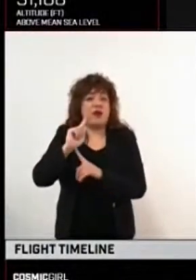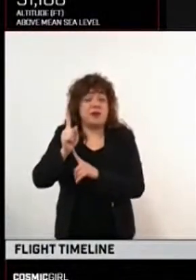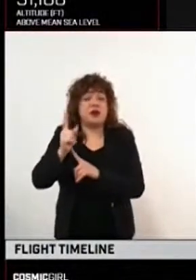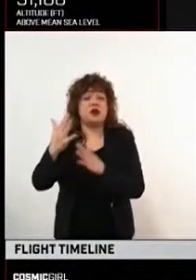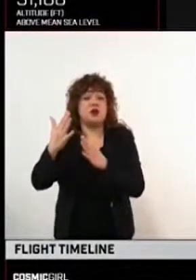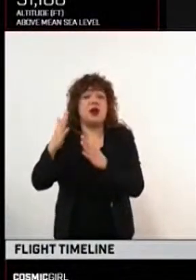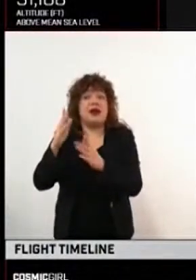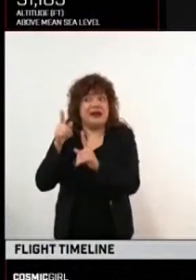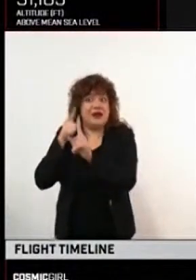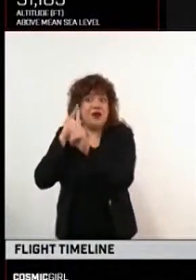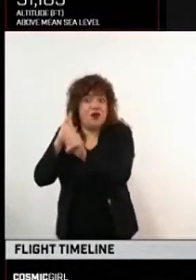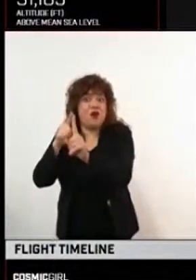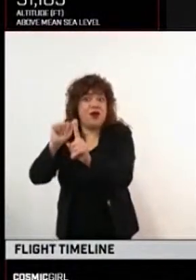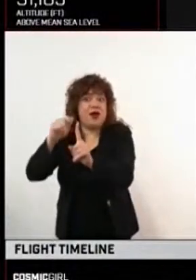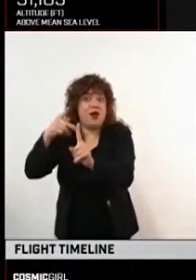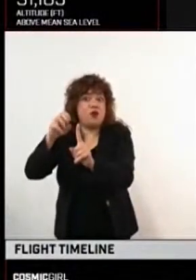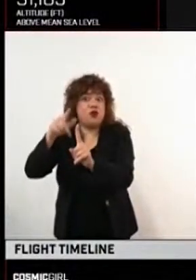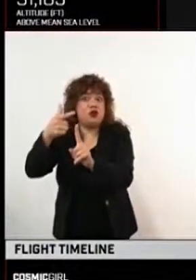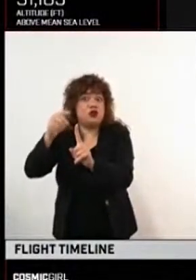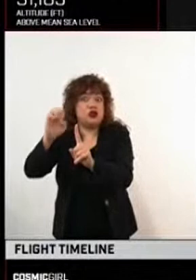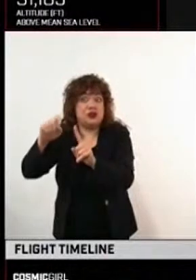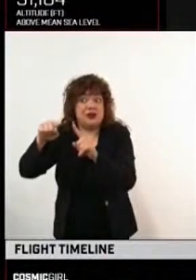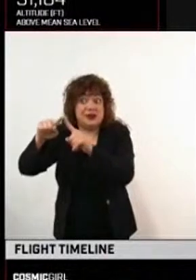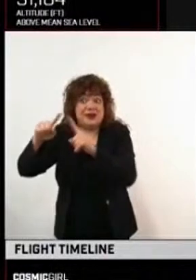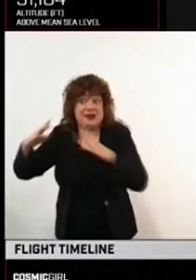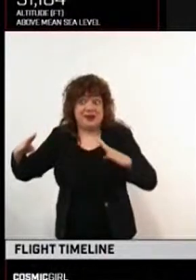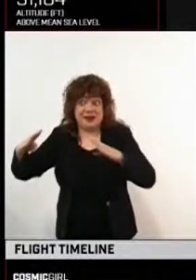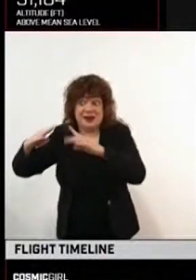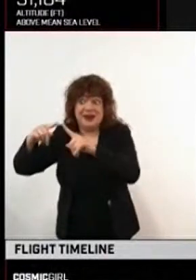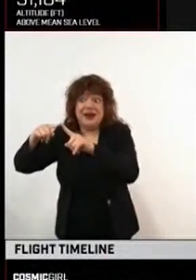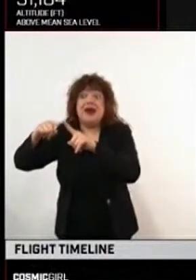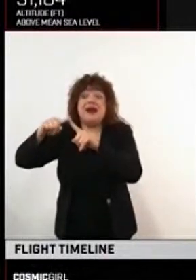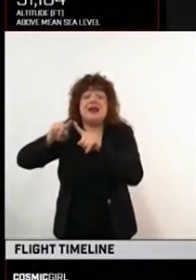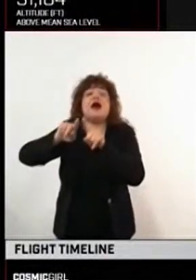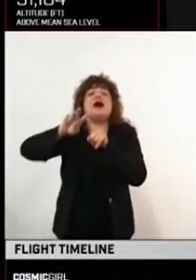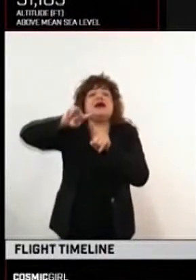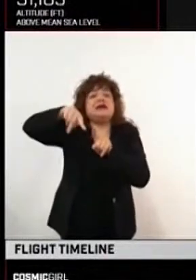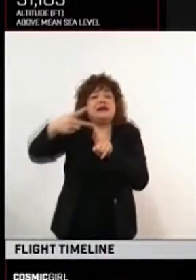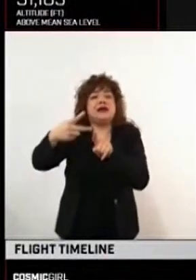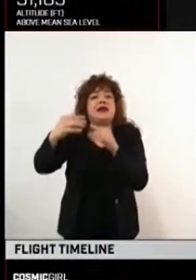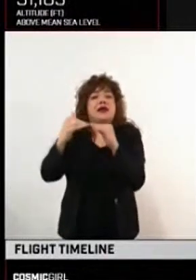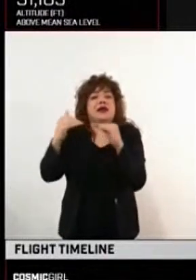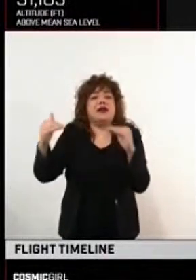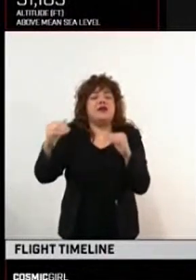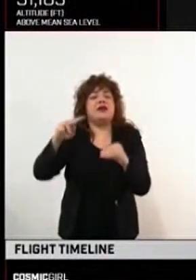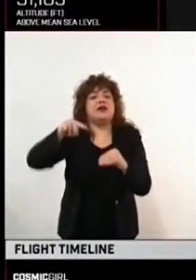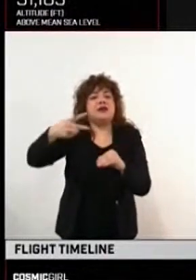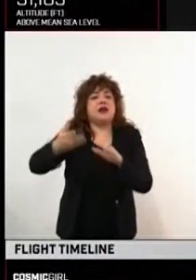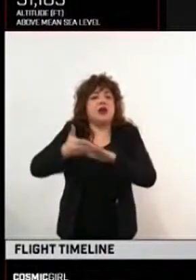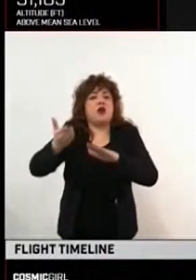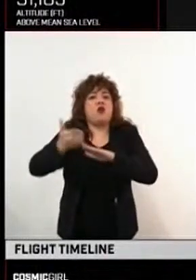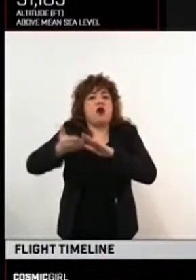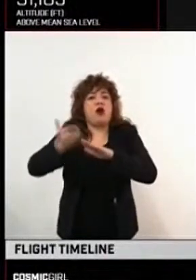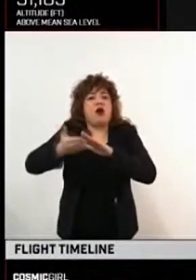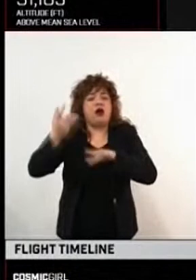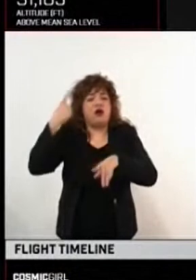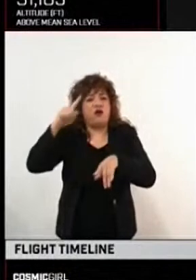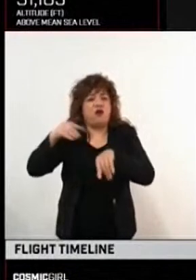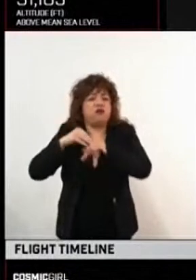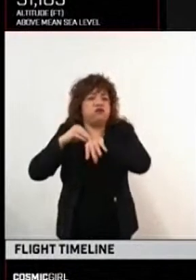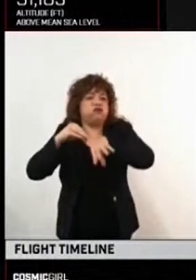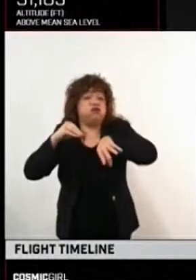Once we reach the desired point, we'll reorient the second stage for a quick second run phase of the Newton 4. This point will